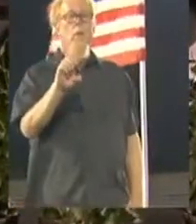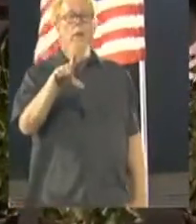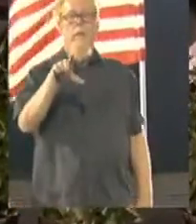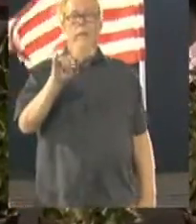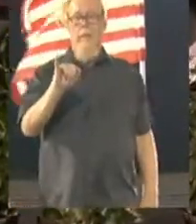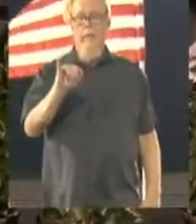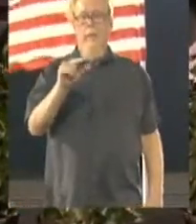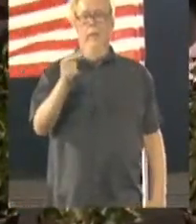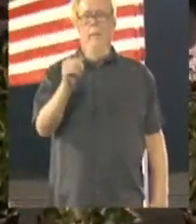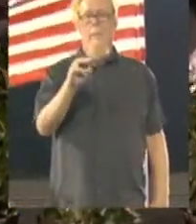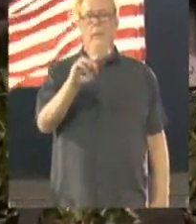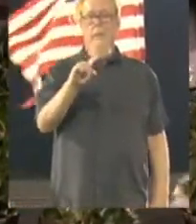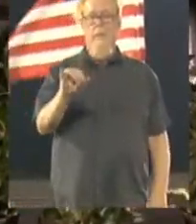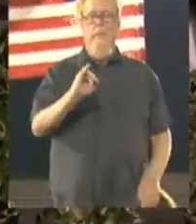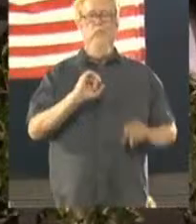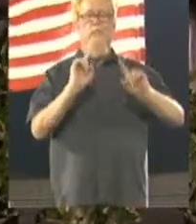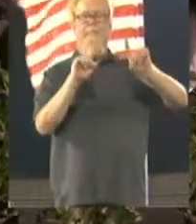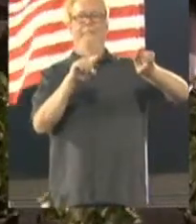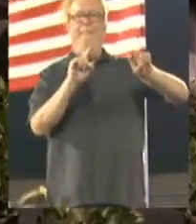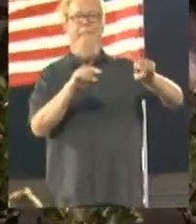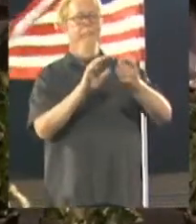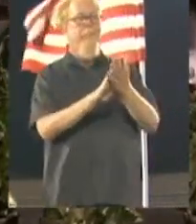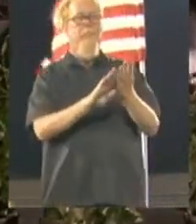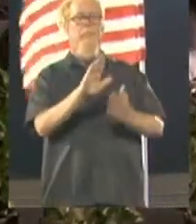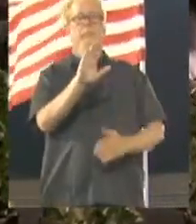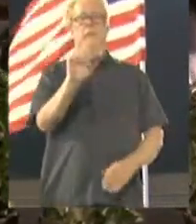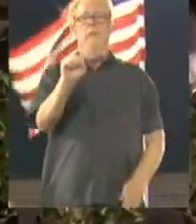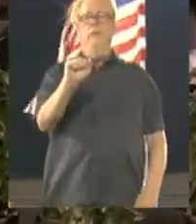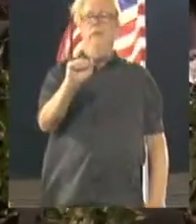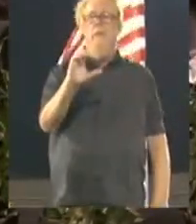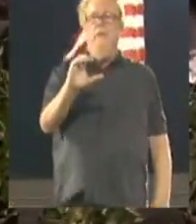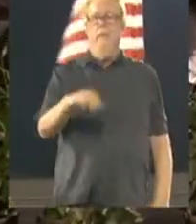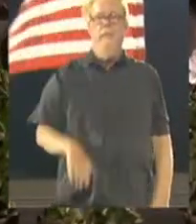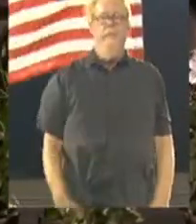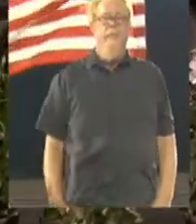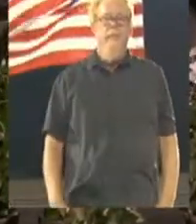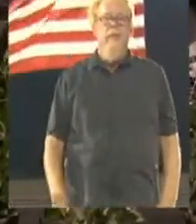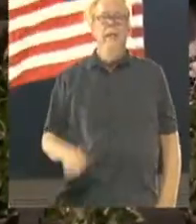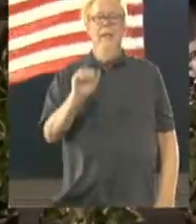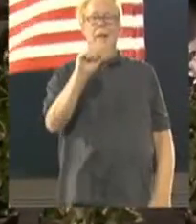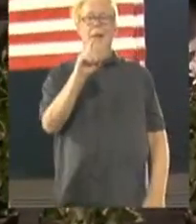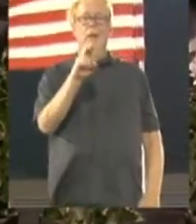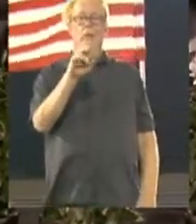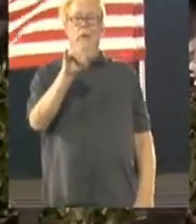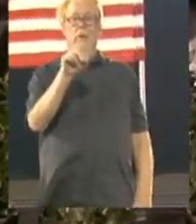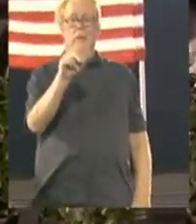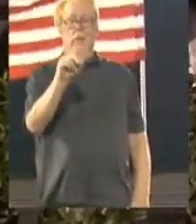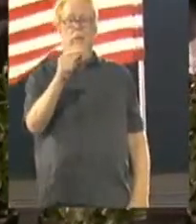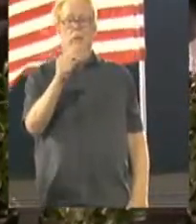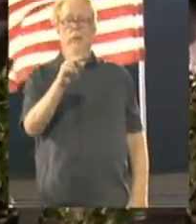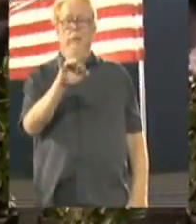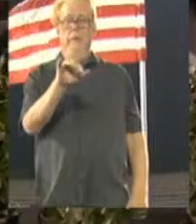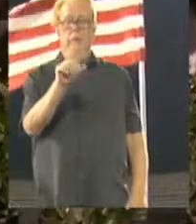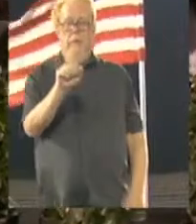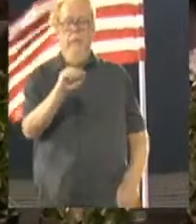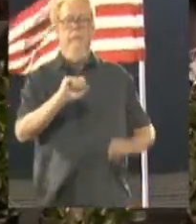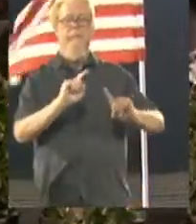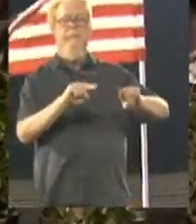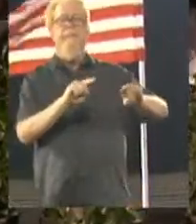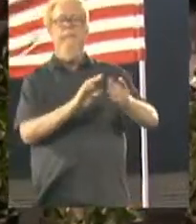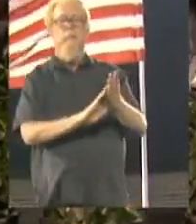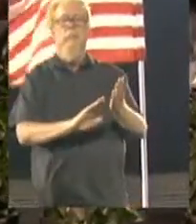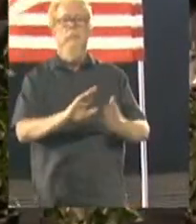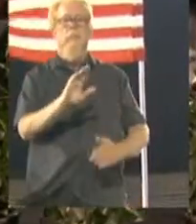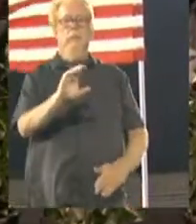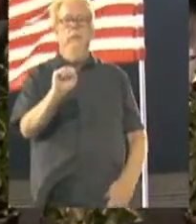will be attending San Antonio College. Adrian Garcia will be attending St.